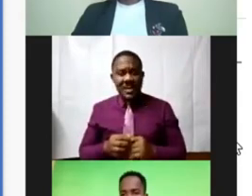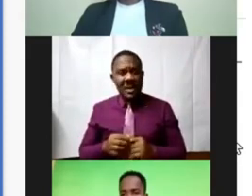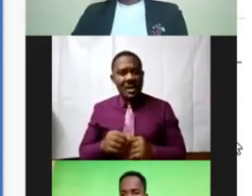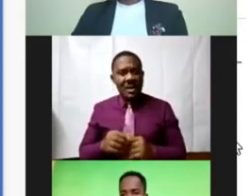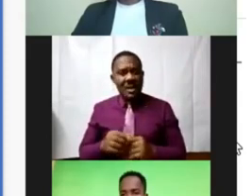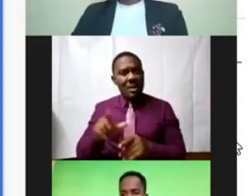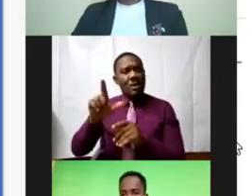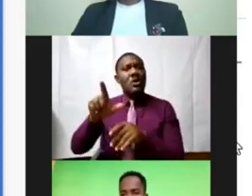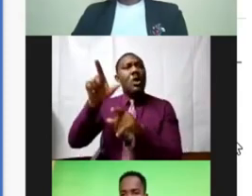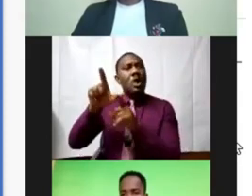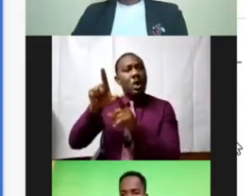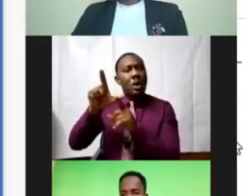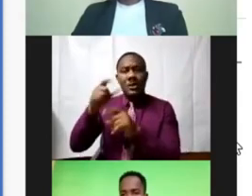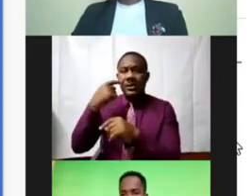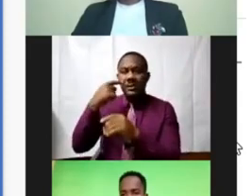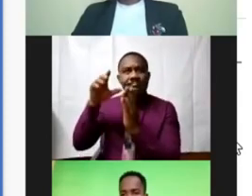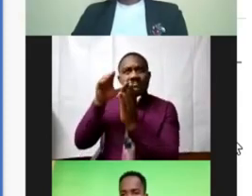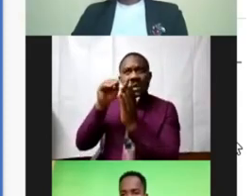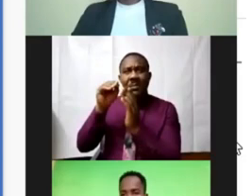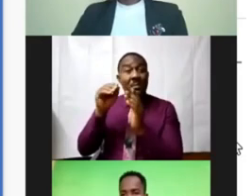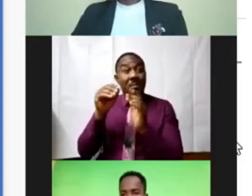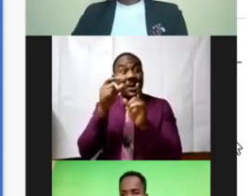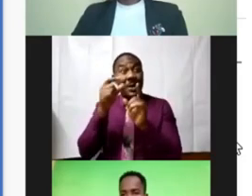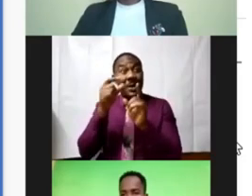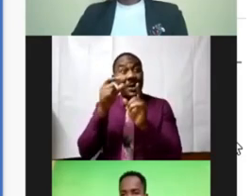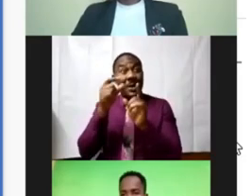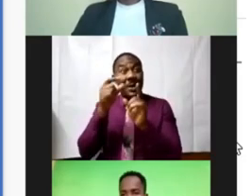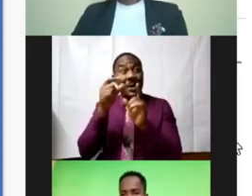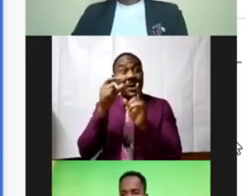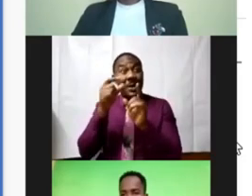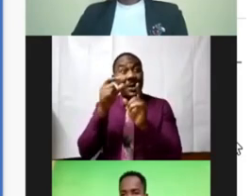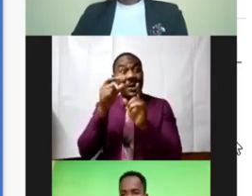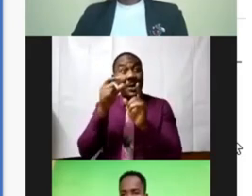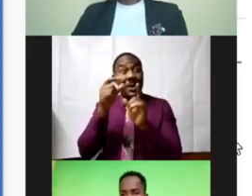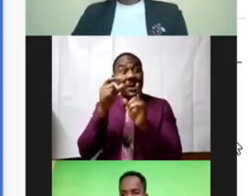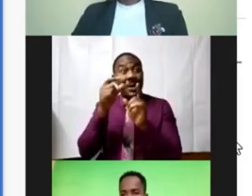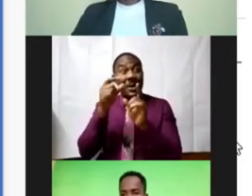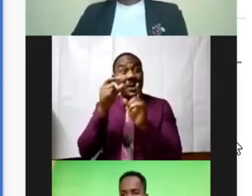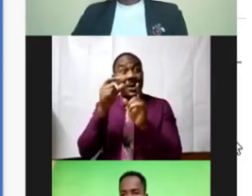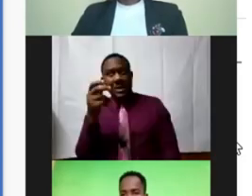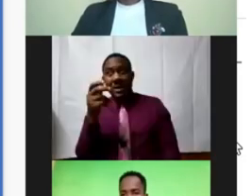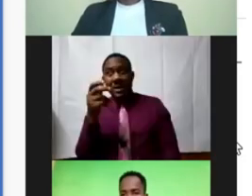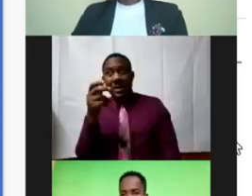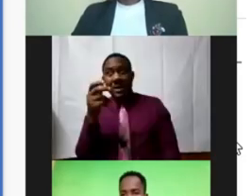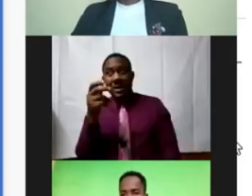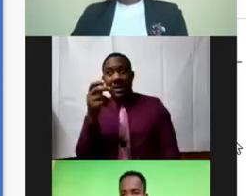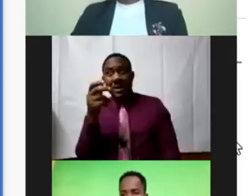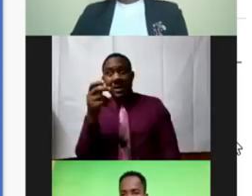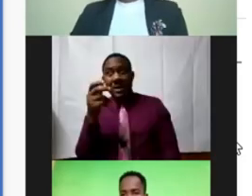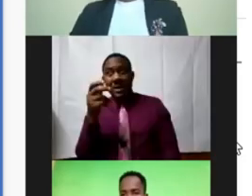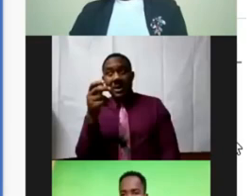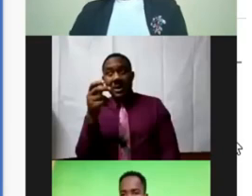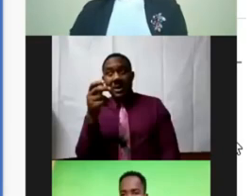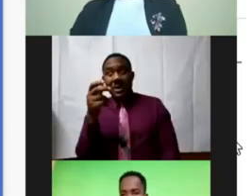some of them, they can read but not comprehend. Just read red but not understand what does really red